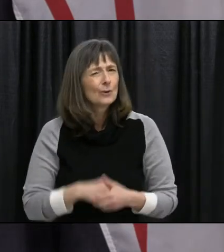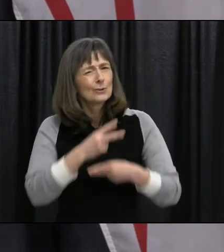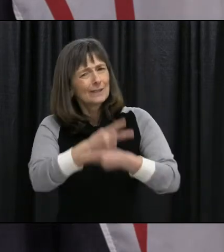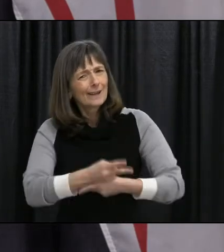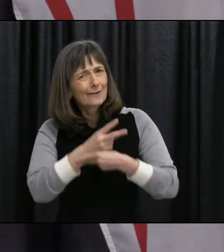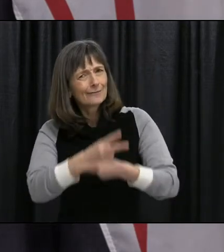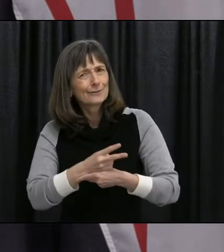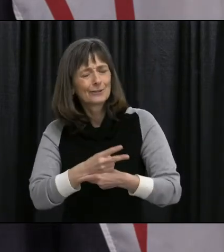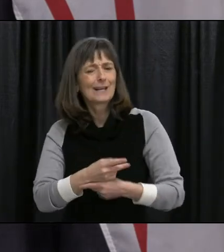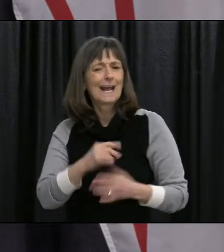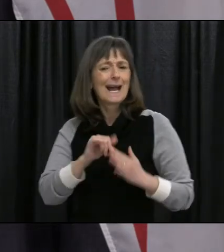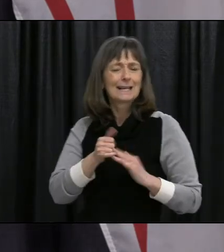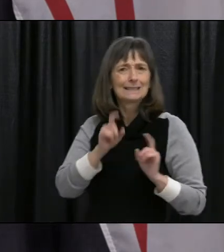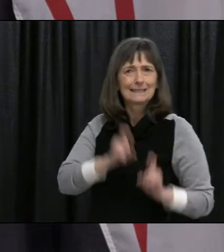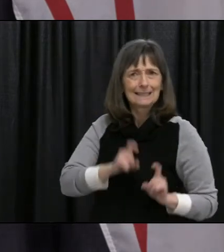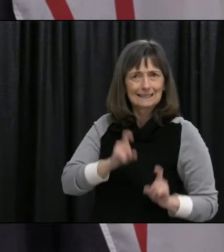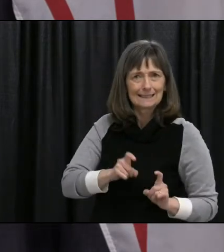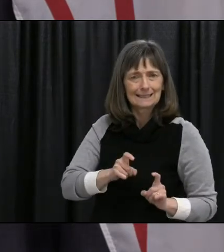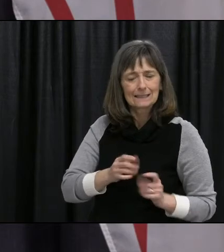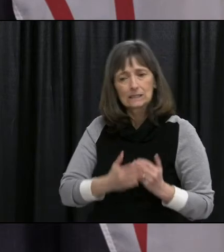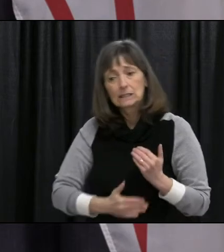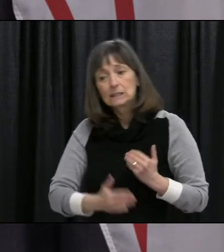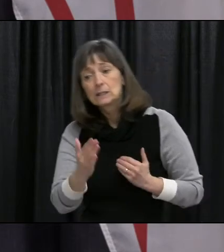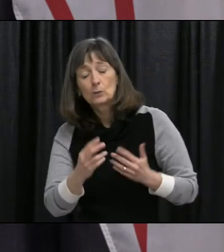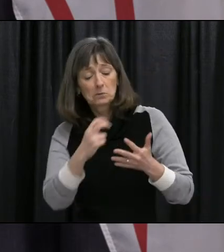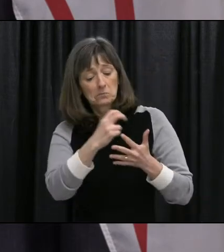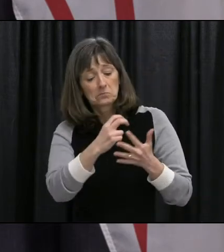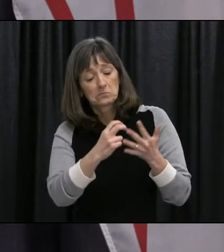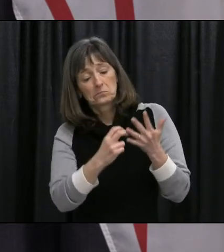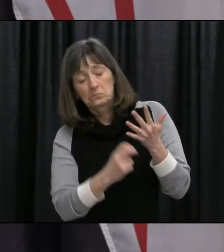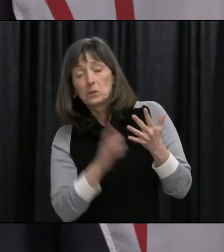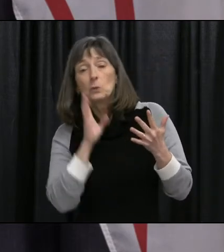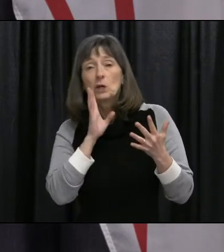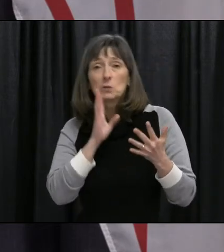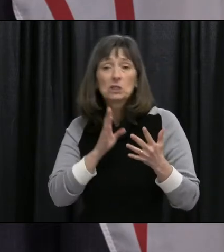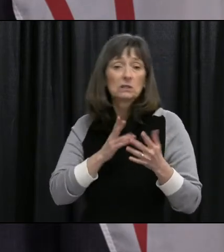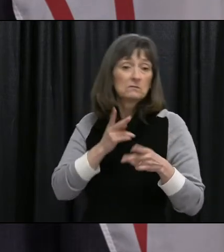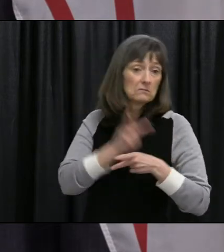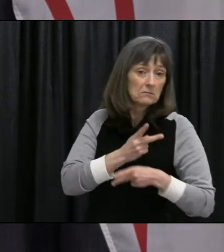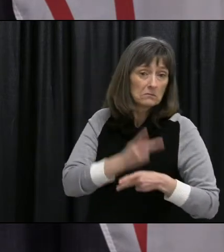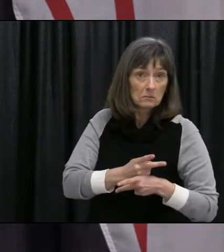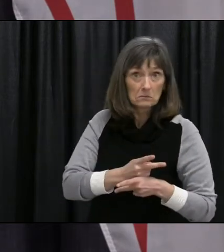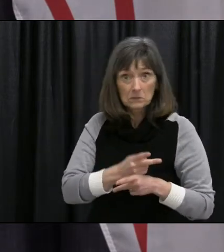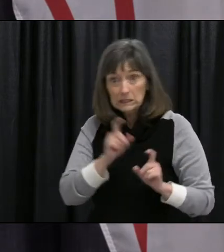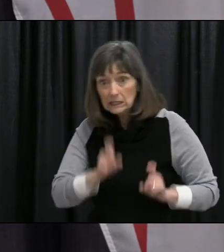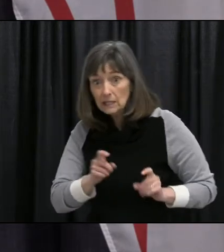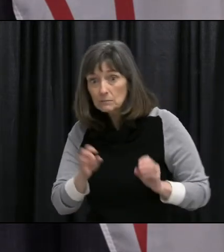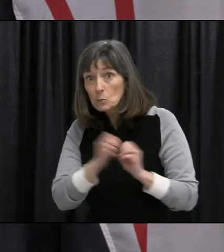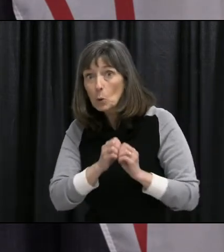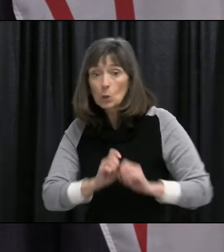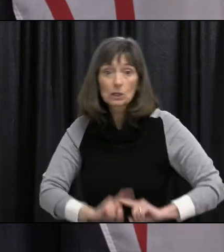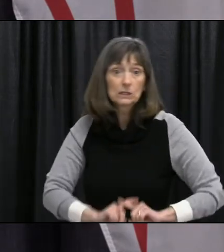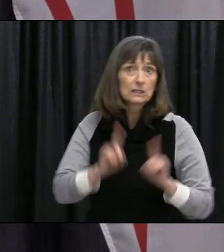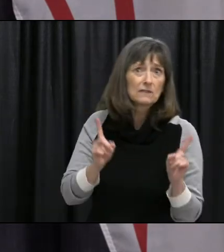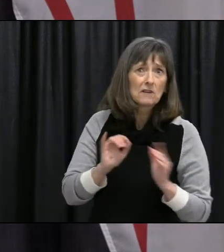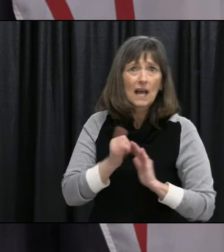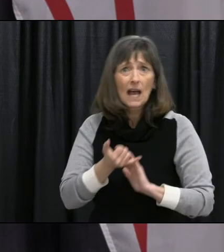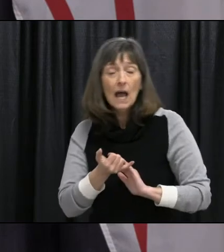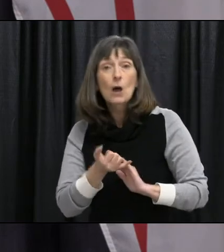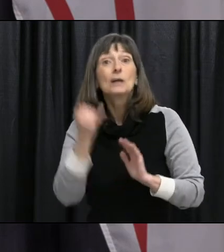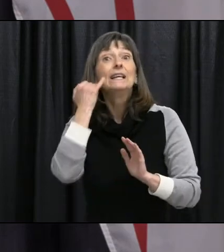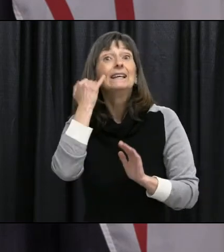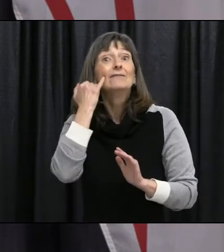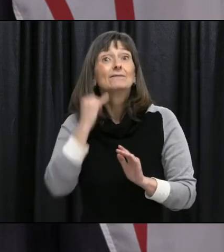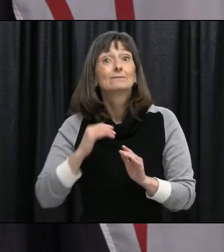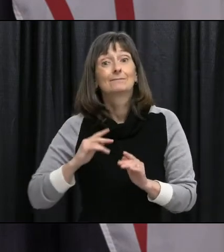go forward, we will develop a testing strategy. And as we if we have to contend with a surge, a second wave, and we start to see an